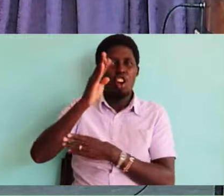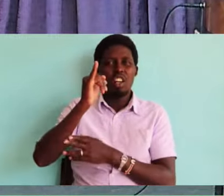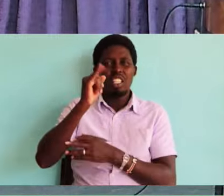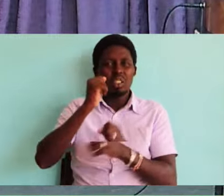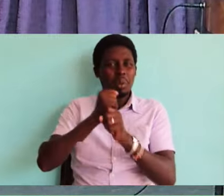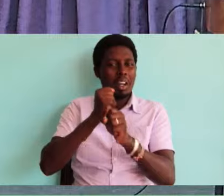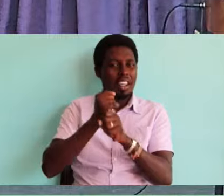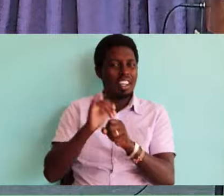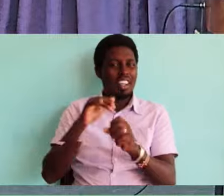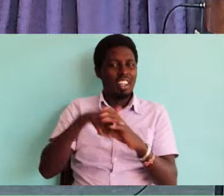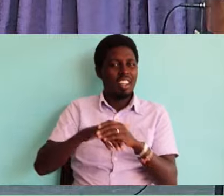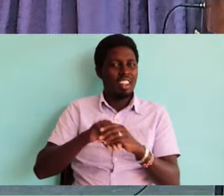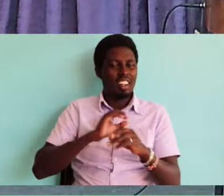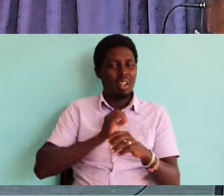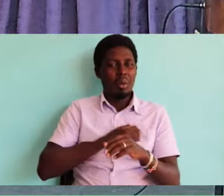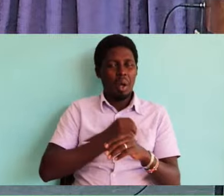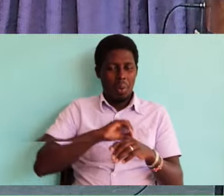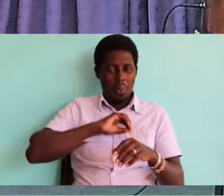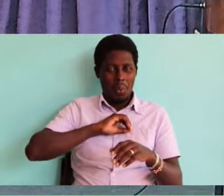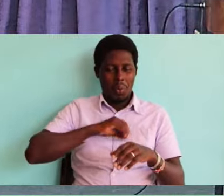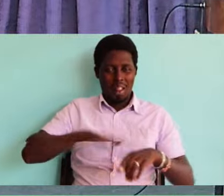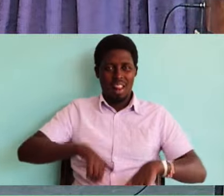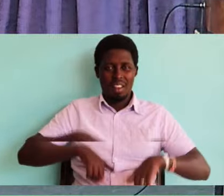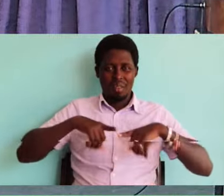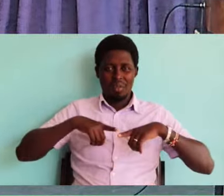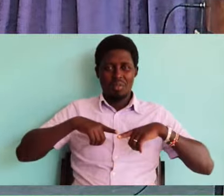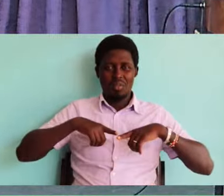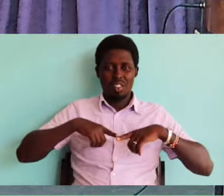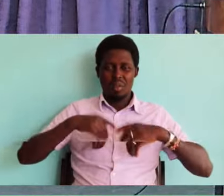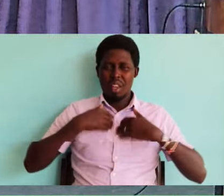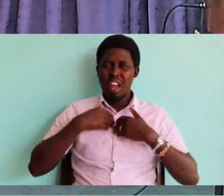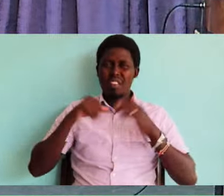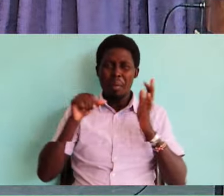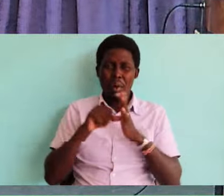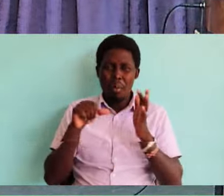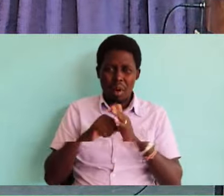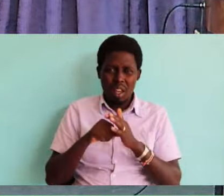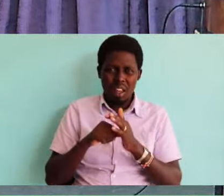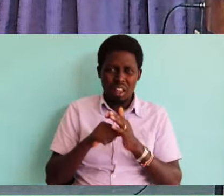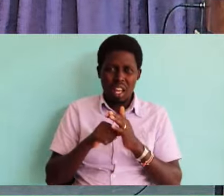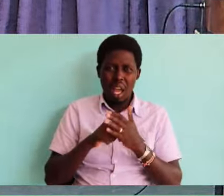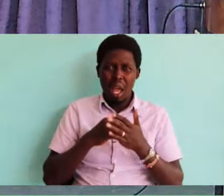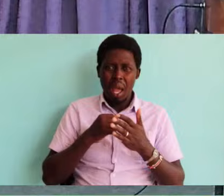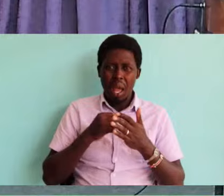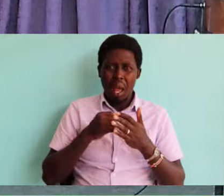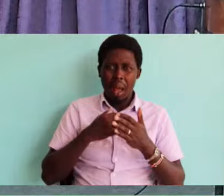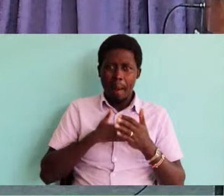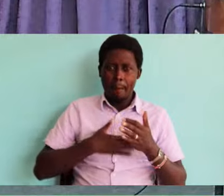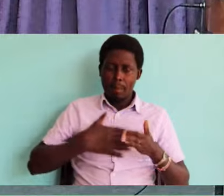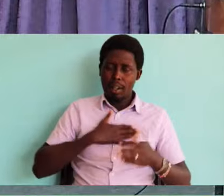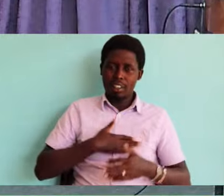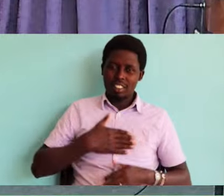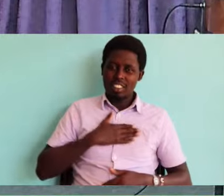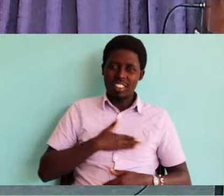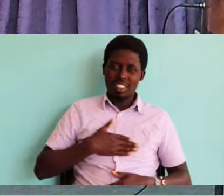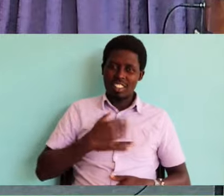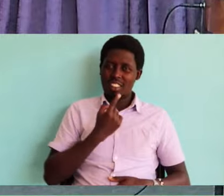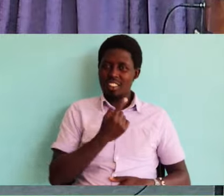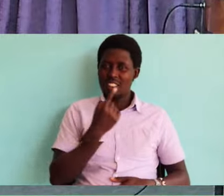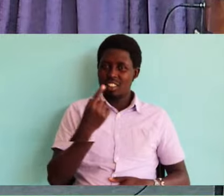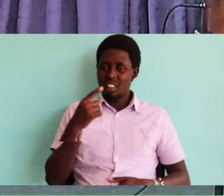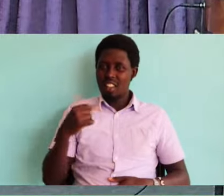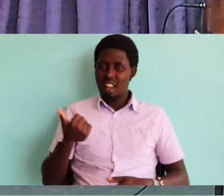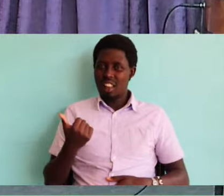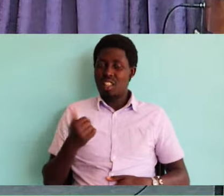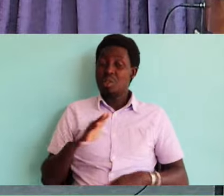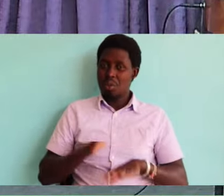our lives. And sometimes I have this problem of appreciating one another. Yes, it's good